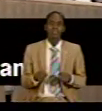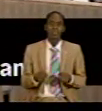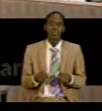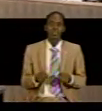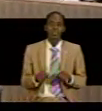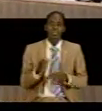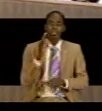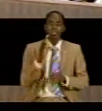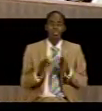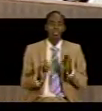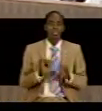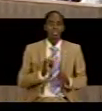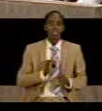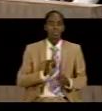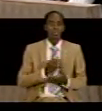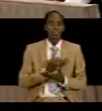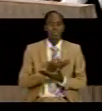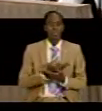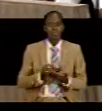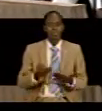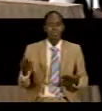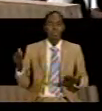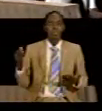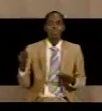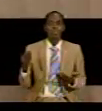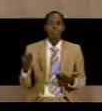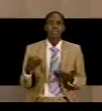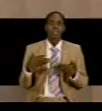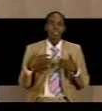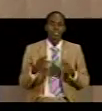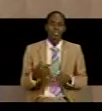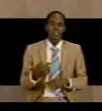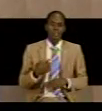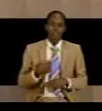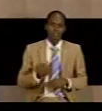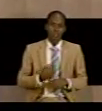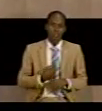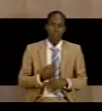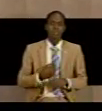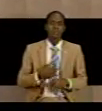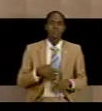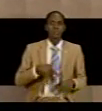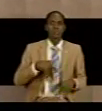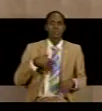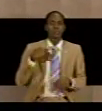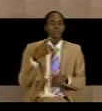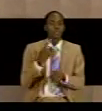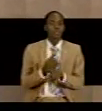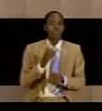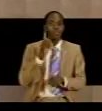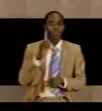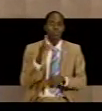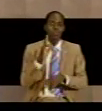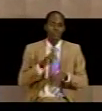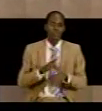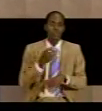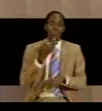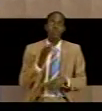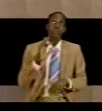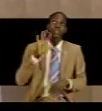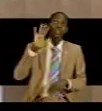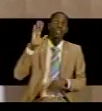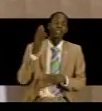can, And if I feel, let me feel just one touch of